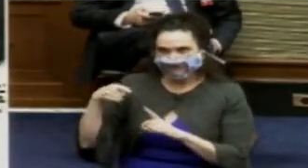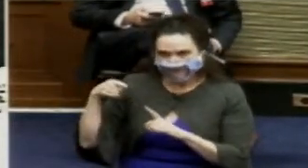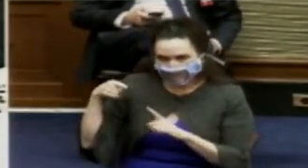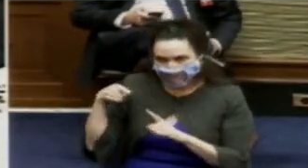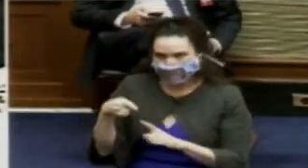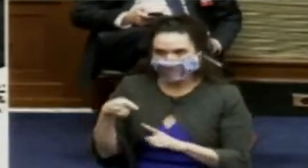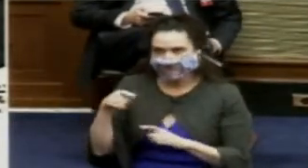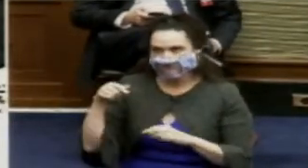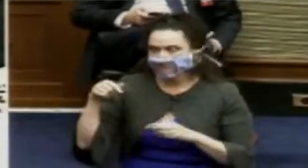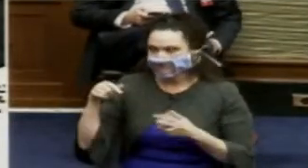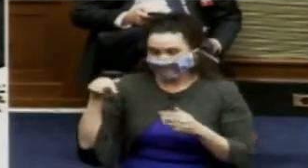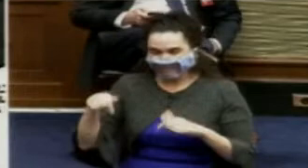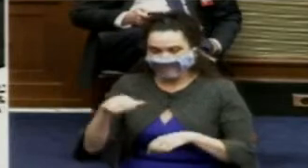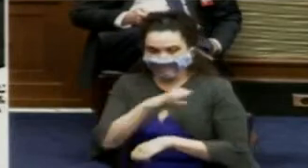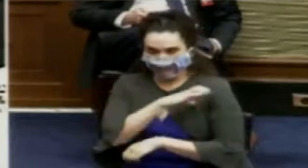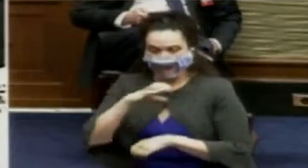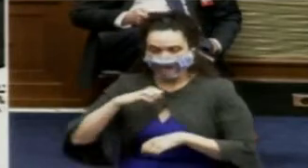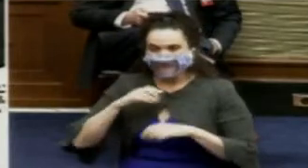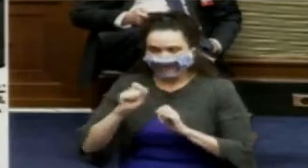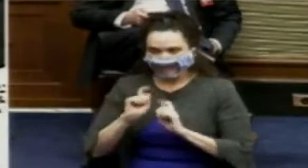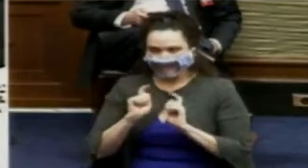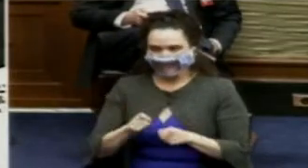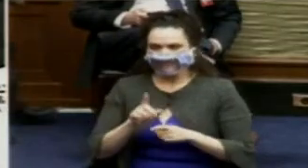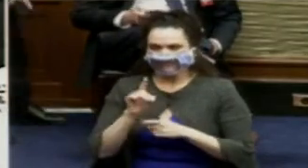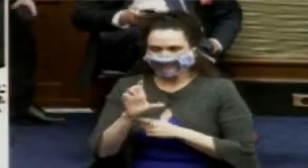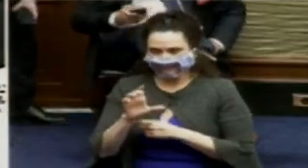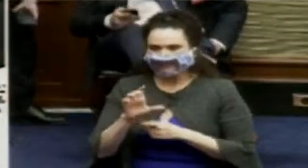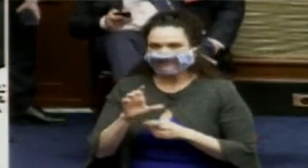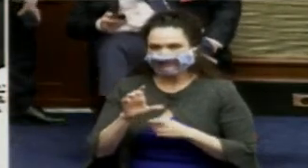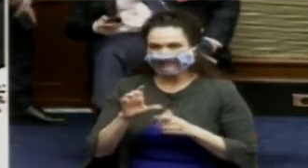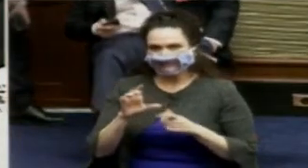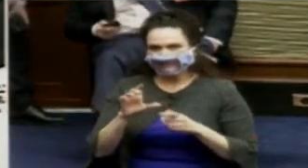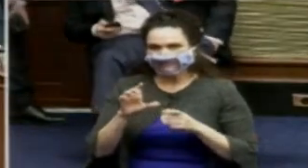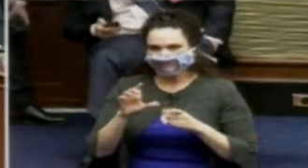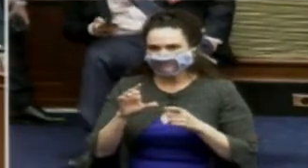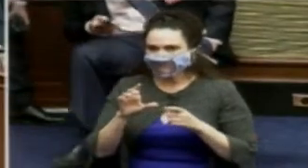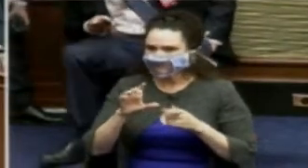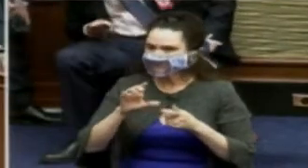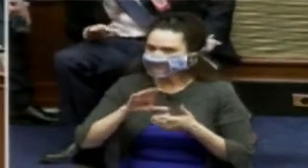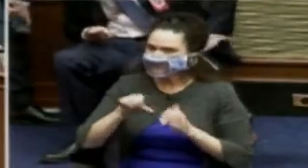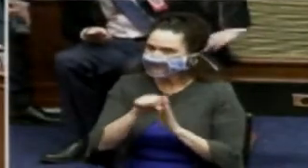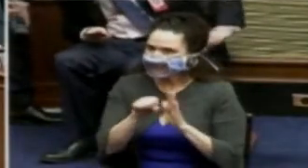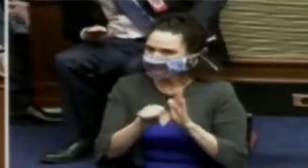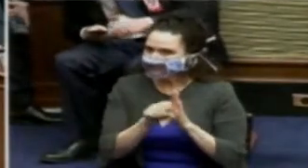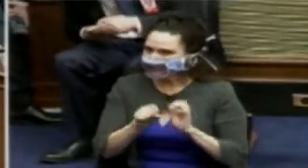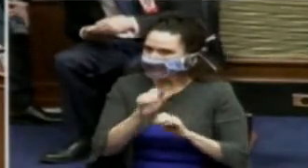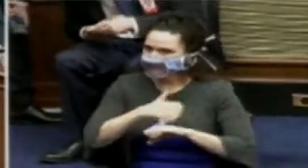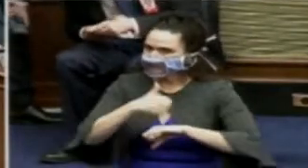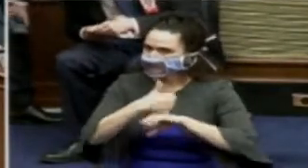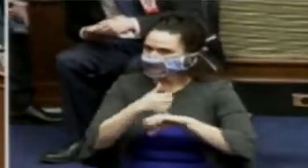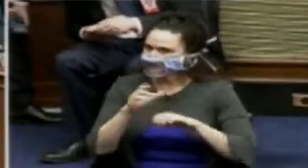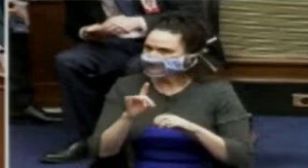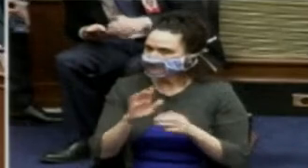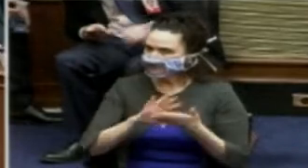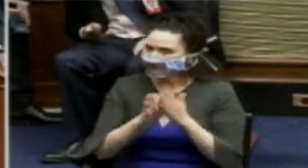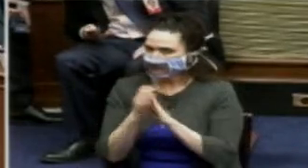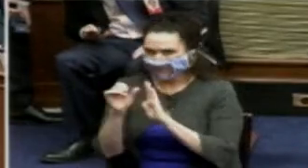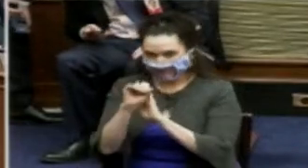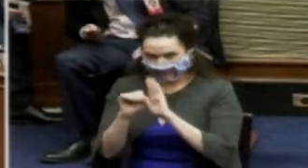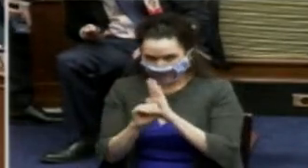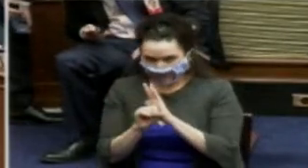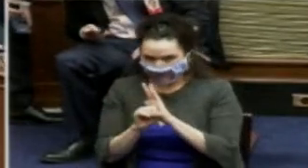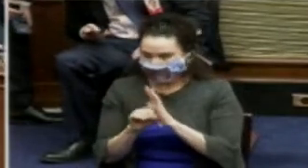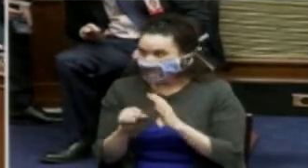this Congress to do, to grant D.C. statehood. Thank you. The gentlewoman from Illinois, Ms. Kelly,